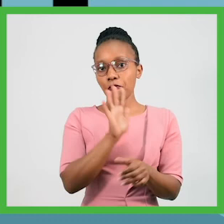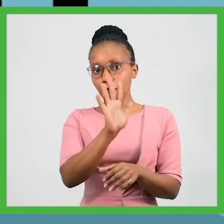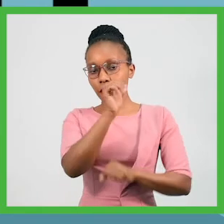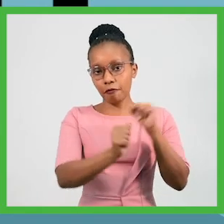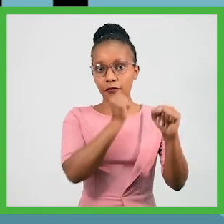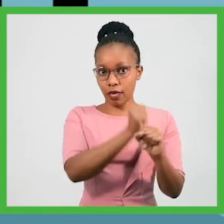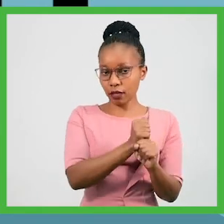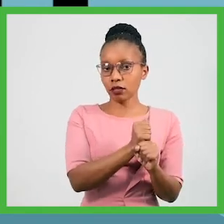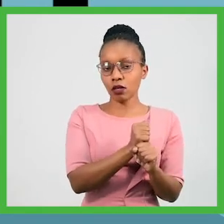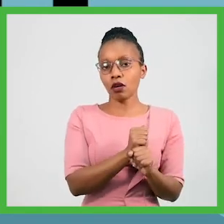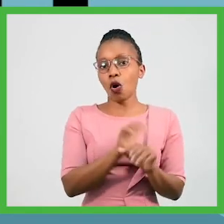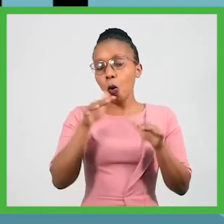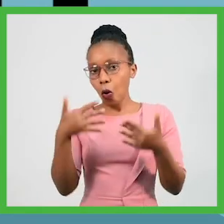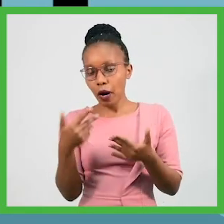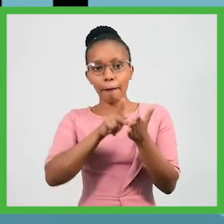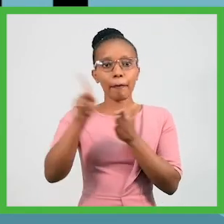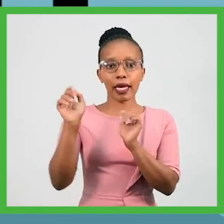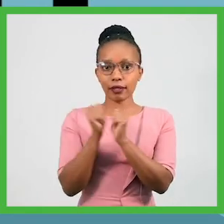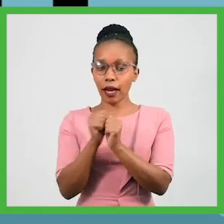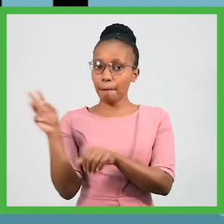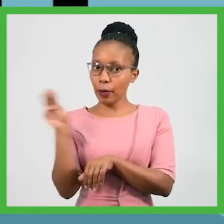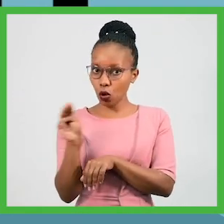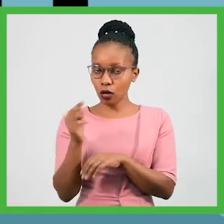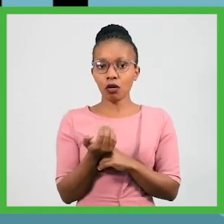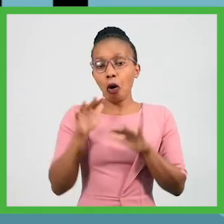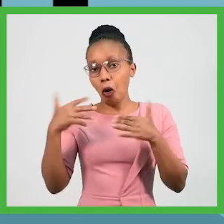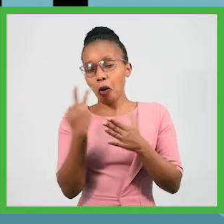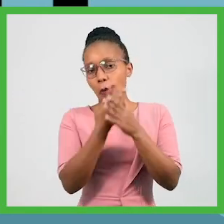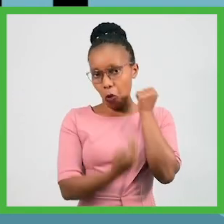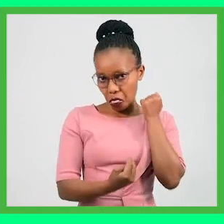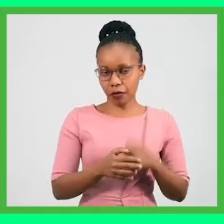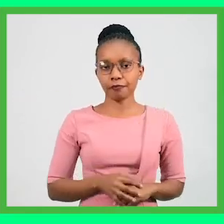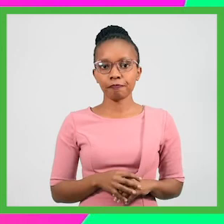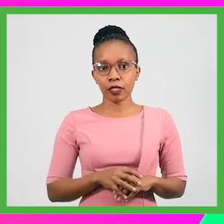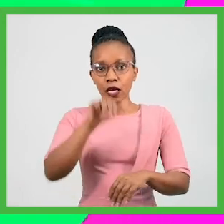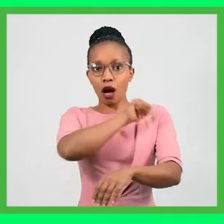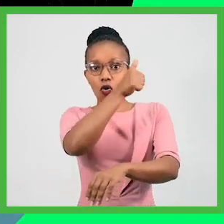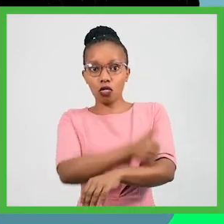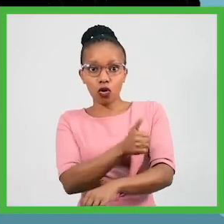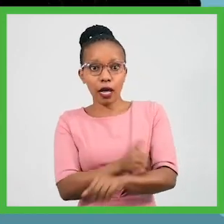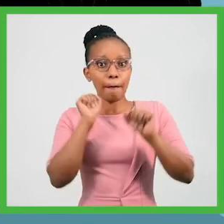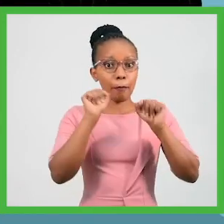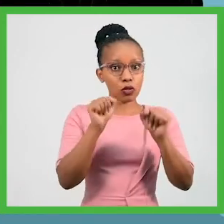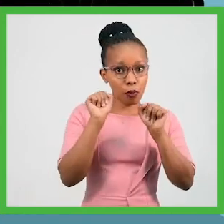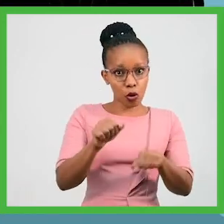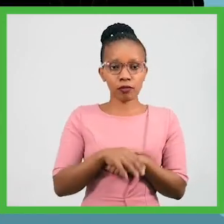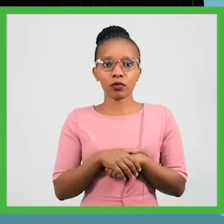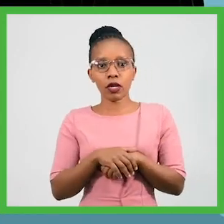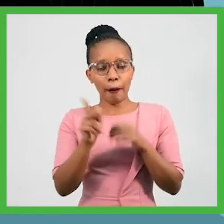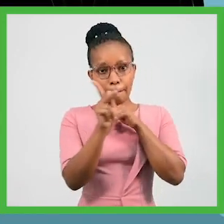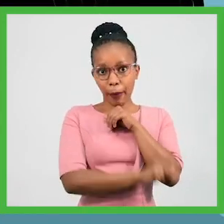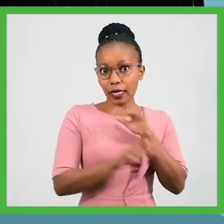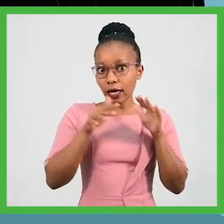exceeding 5 years, a maximum fine of 10 million shillings, or both. The authority may also administratively impose a